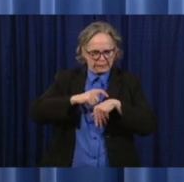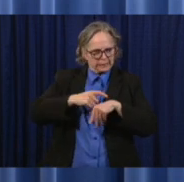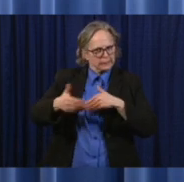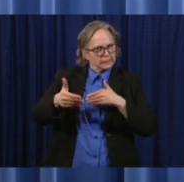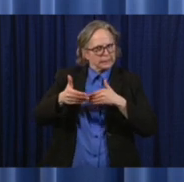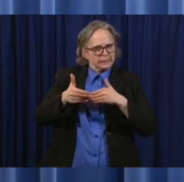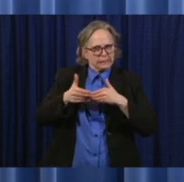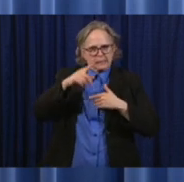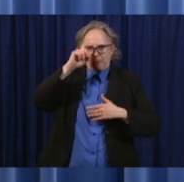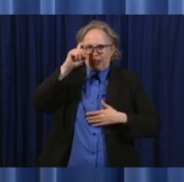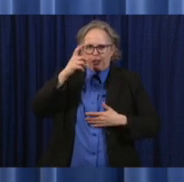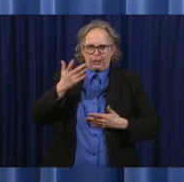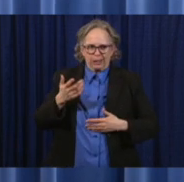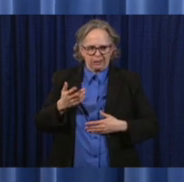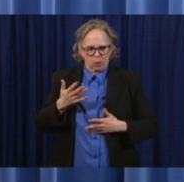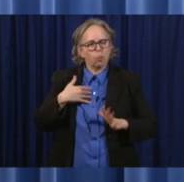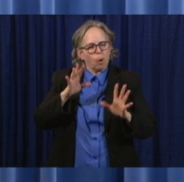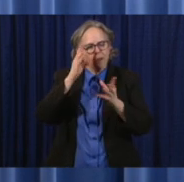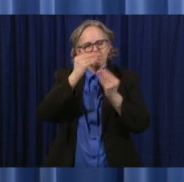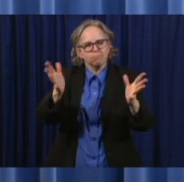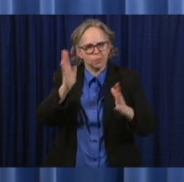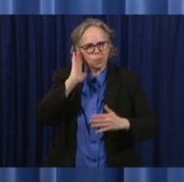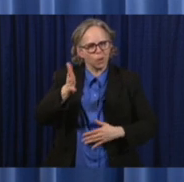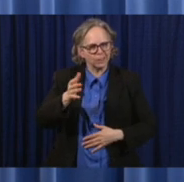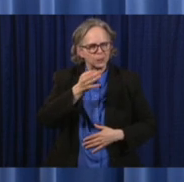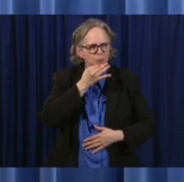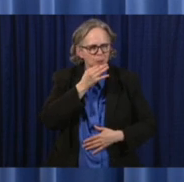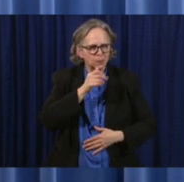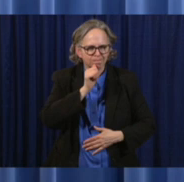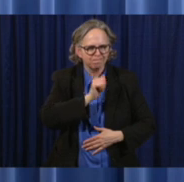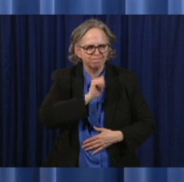certainly going to get that information shortly.